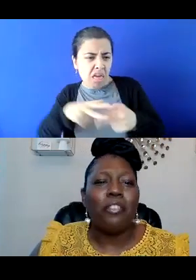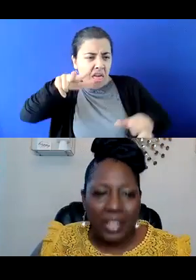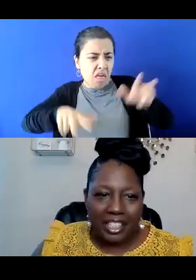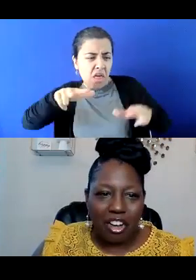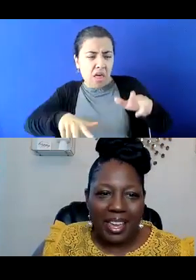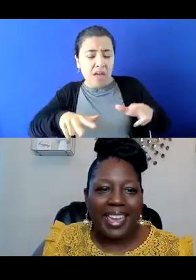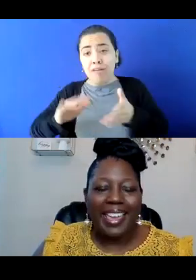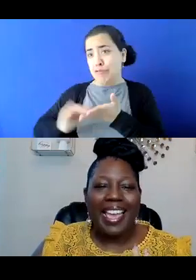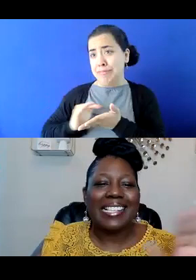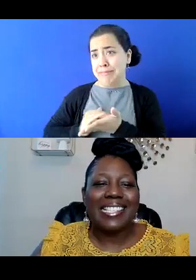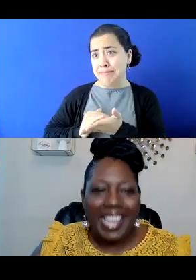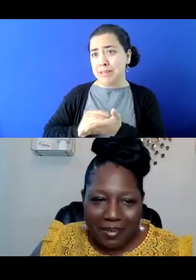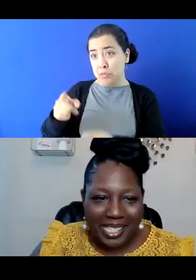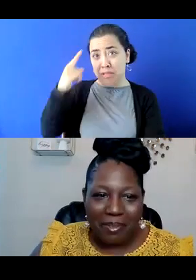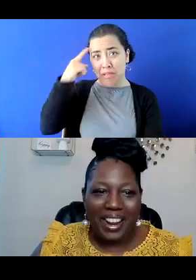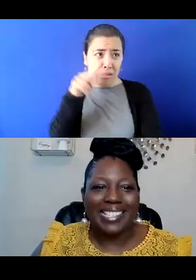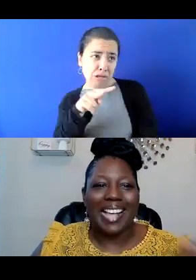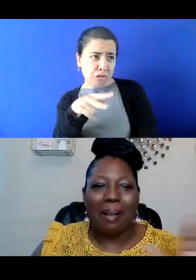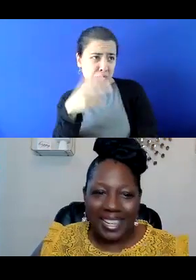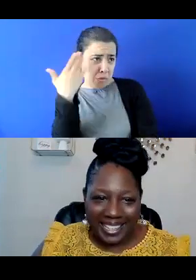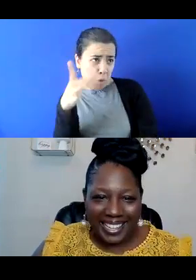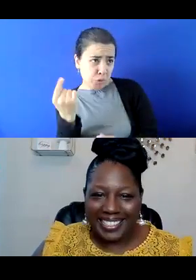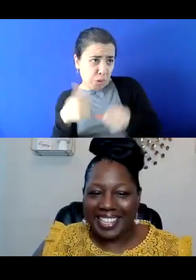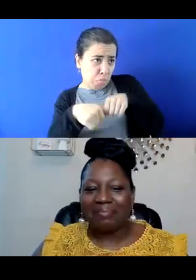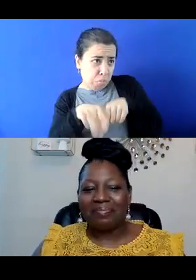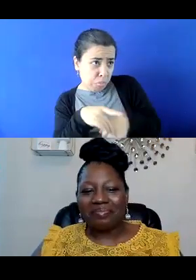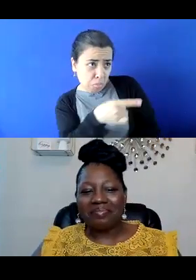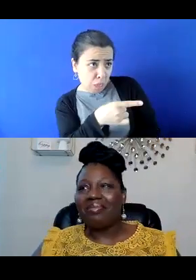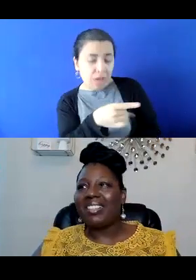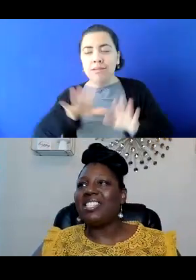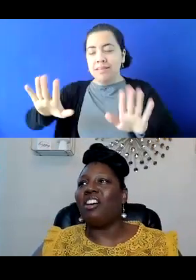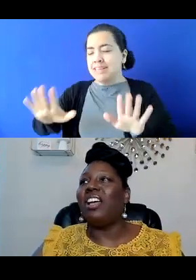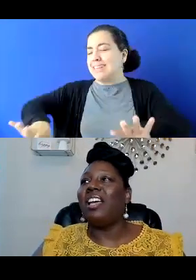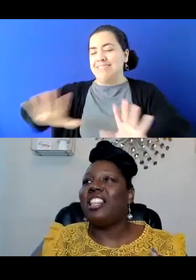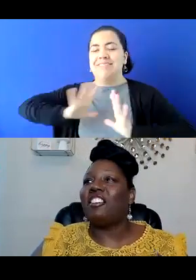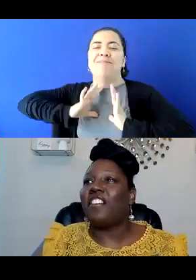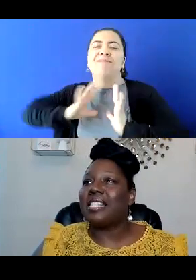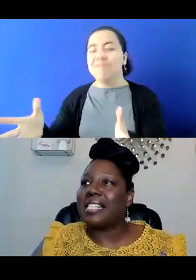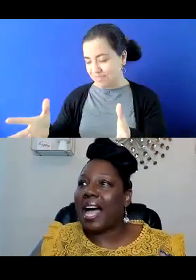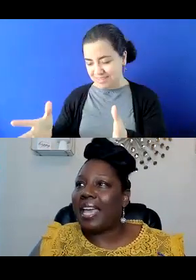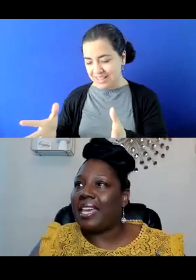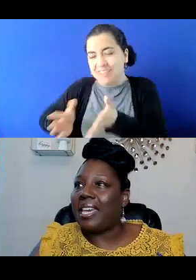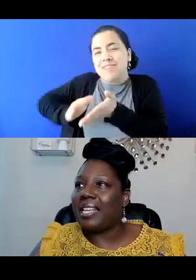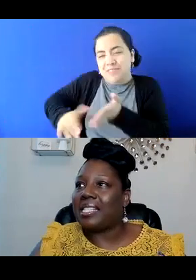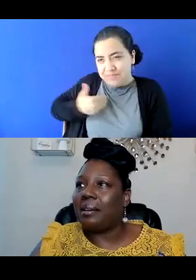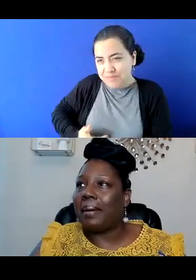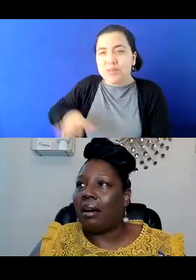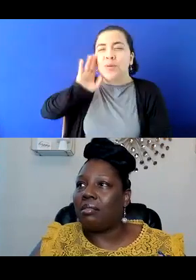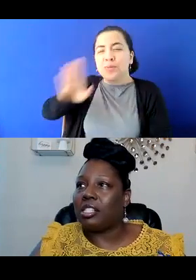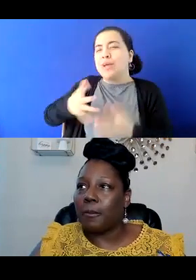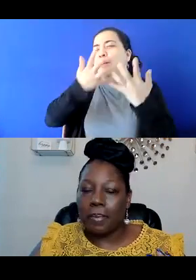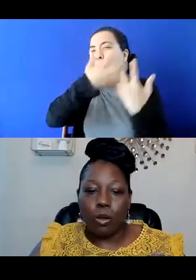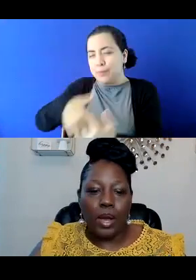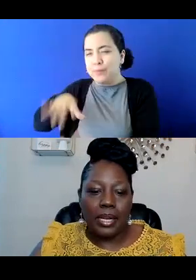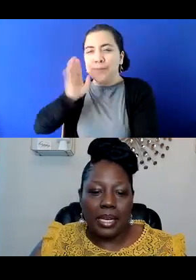It's perfectly okay. Extend me some grace. I'm going to get it done. So the first slide is